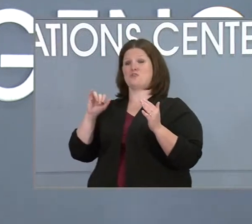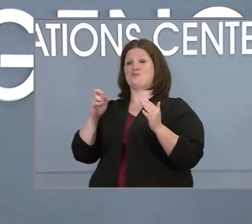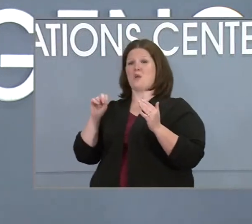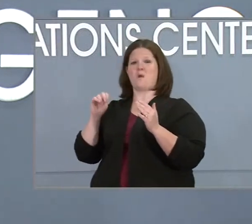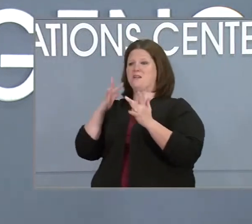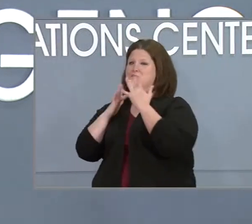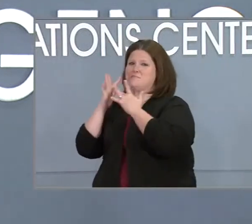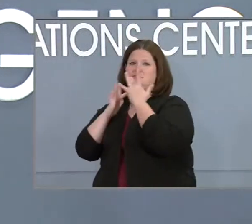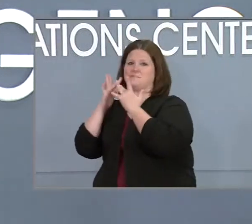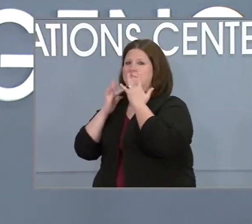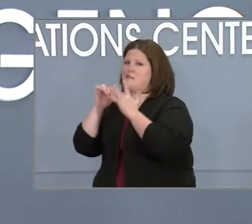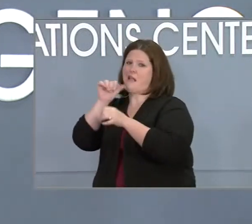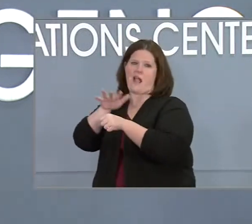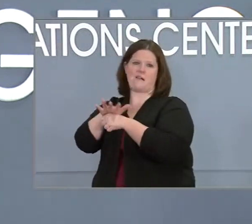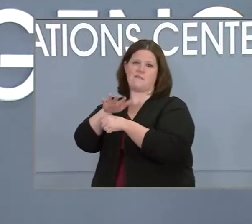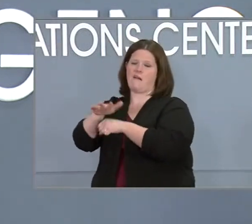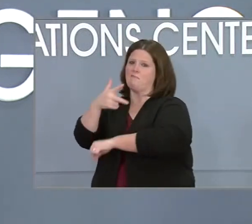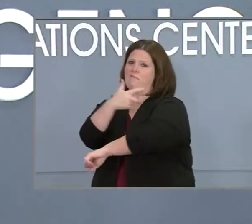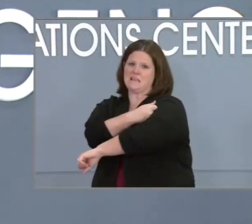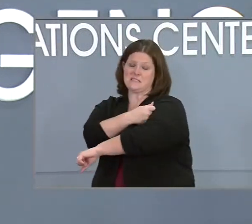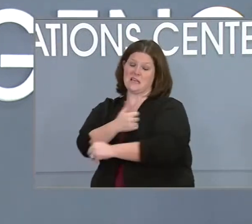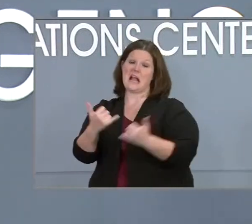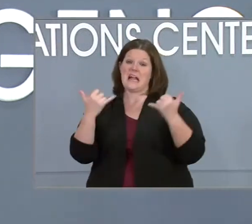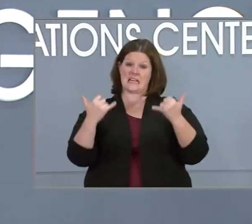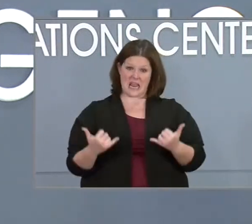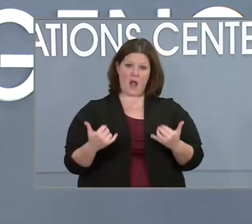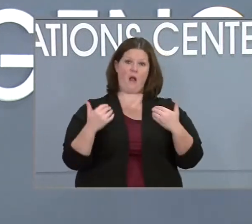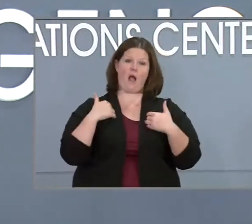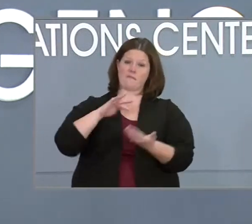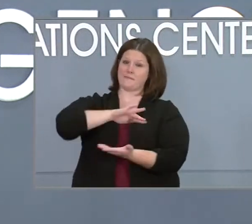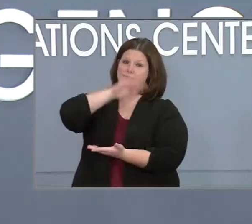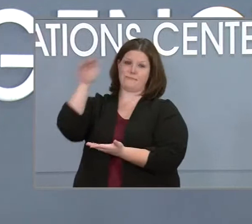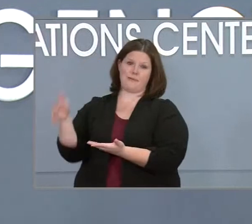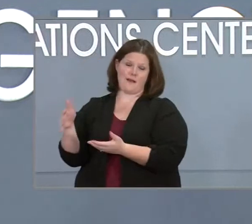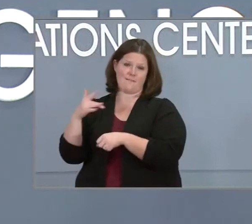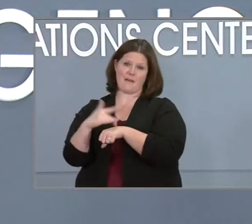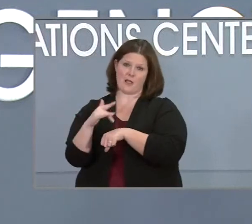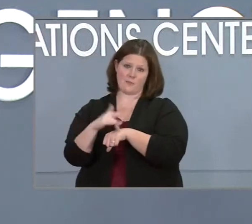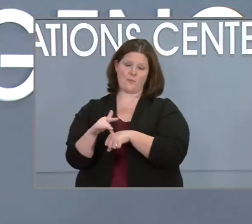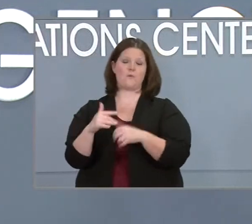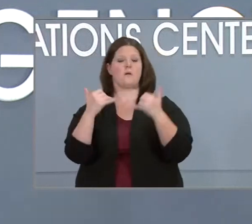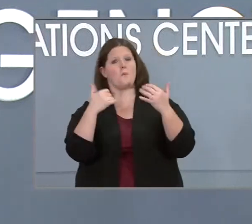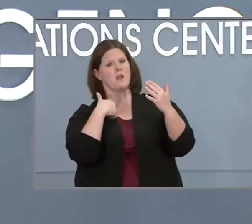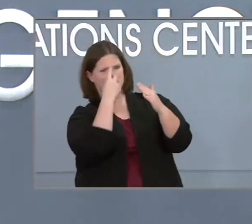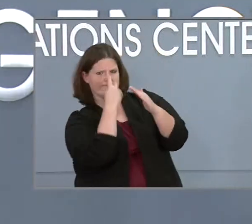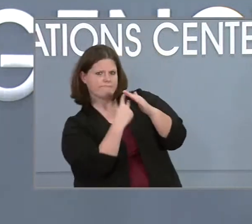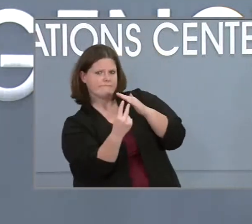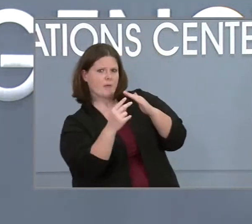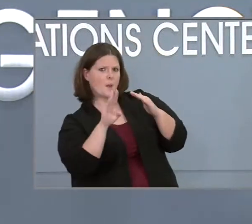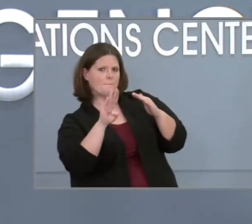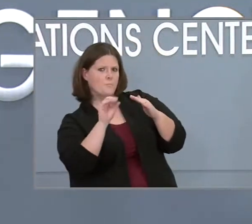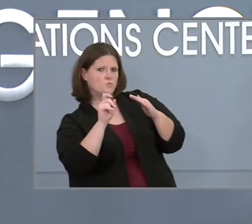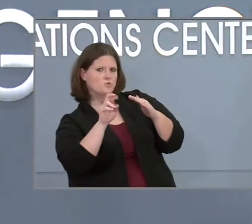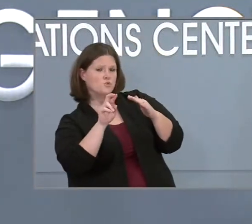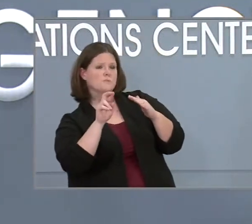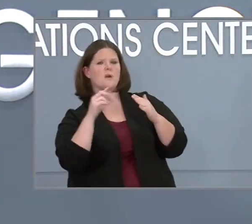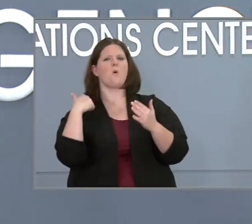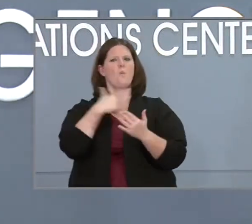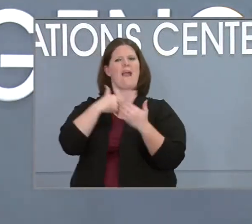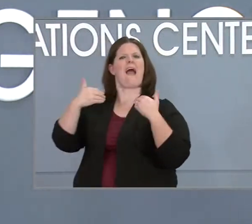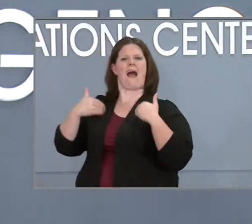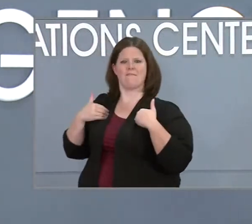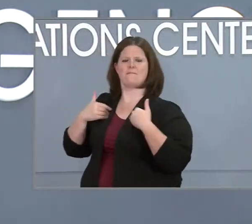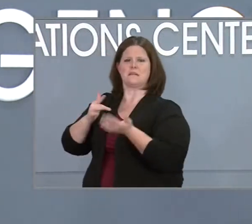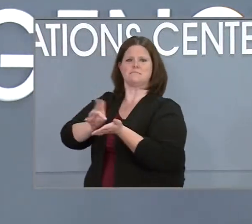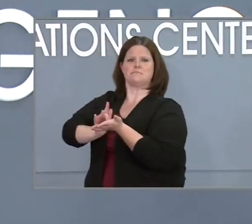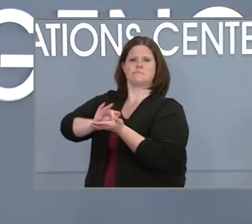as we look forward into the next few weeks in terms of boosters, supply is very different. So we do